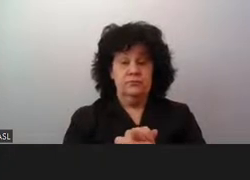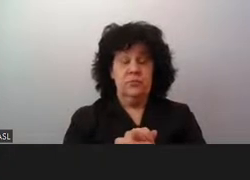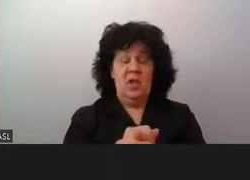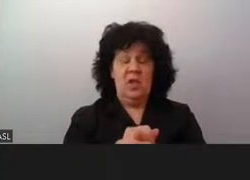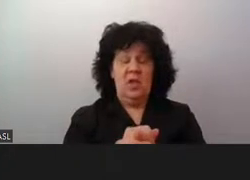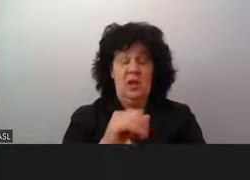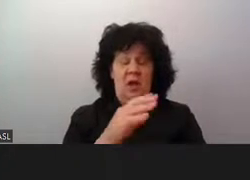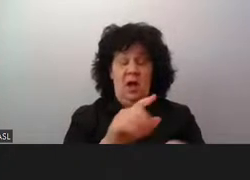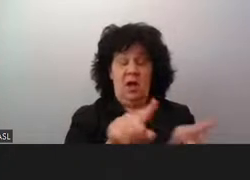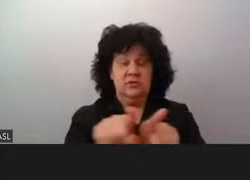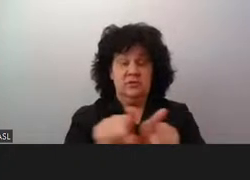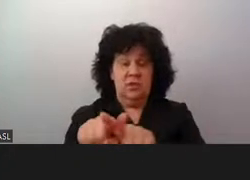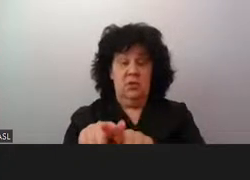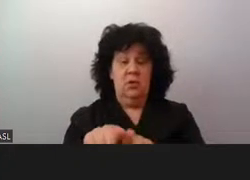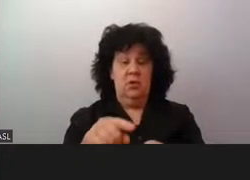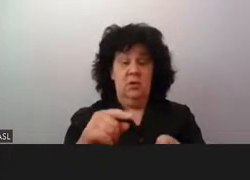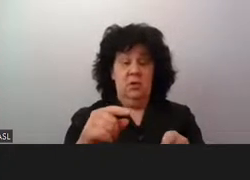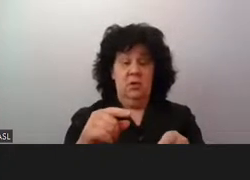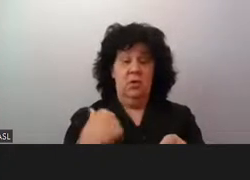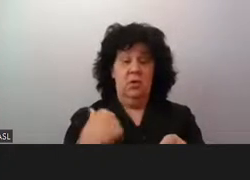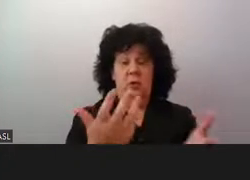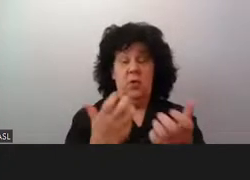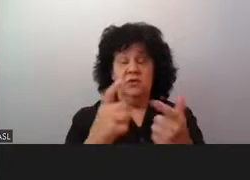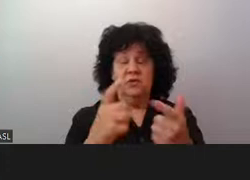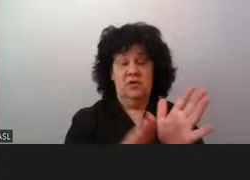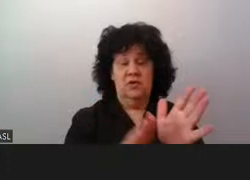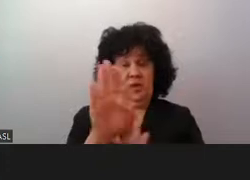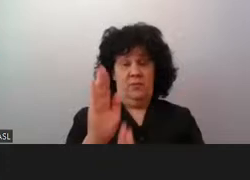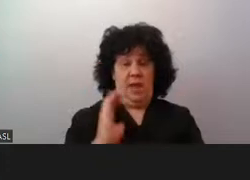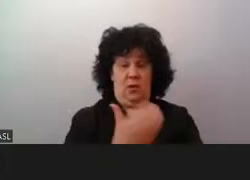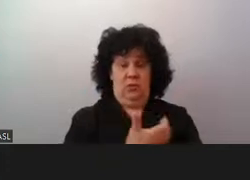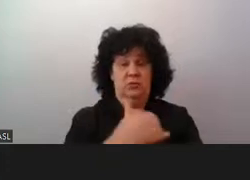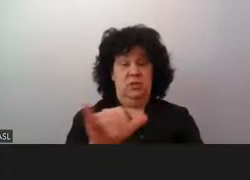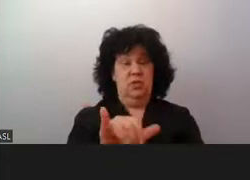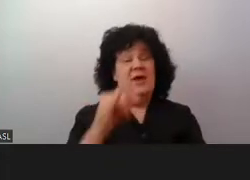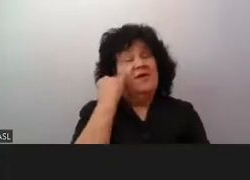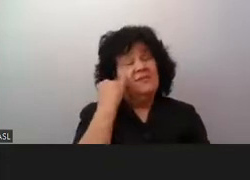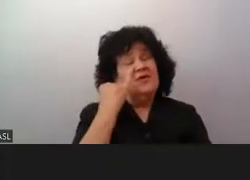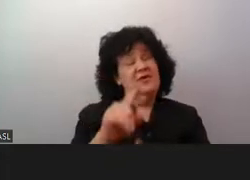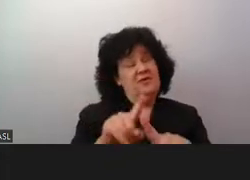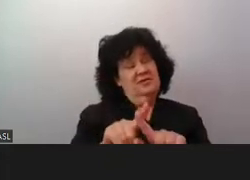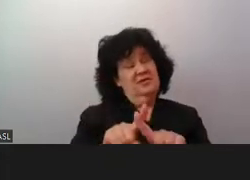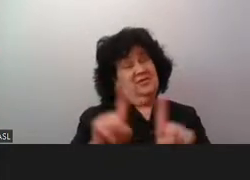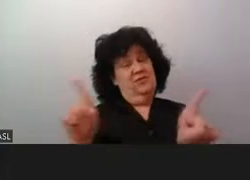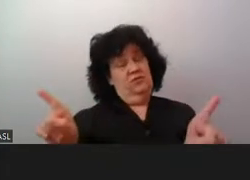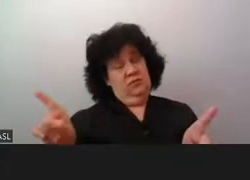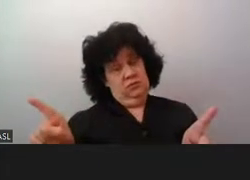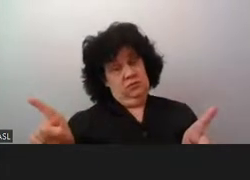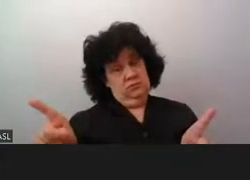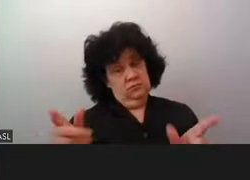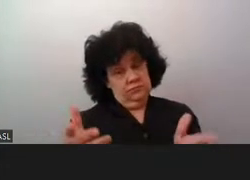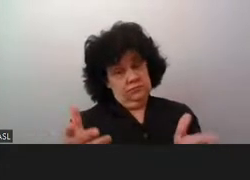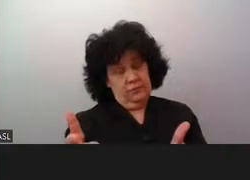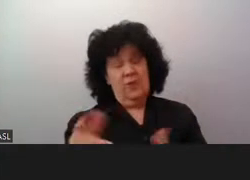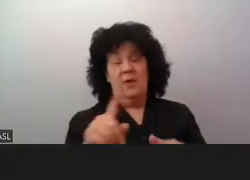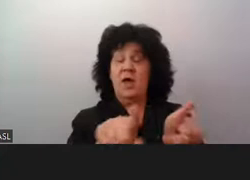also develop our own if they are that different between DoD and civilian agencies. But also,